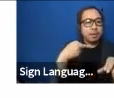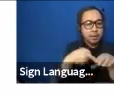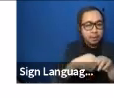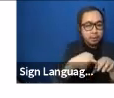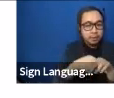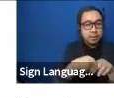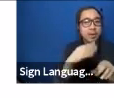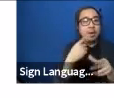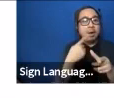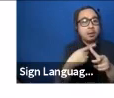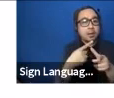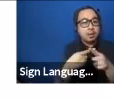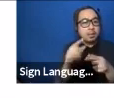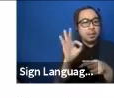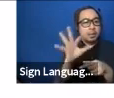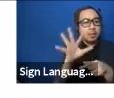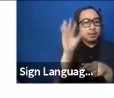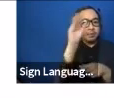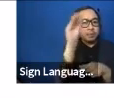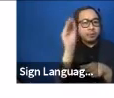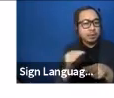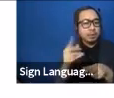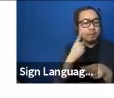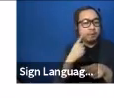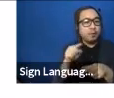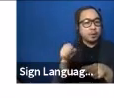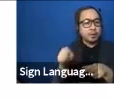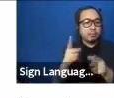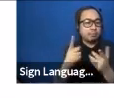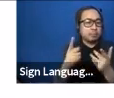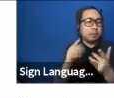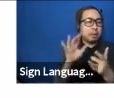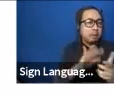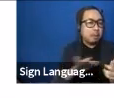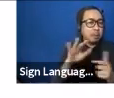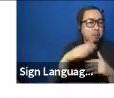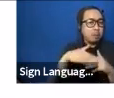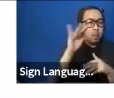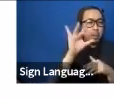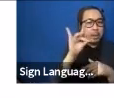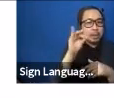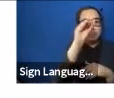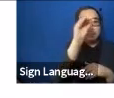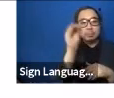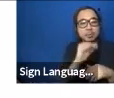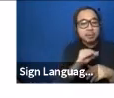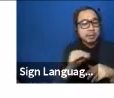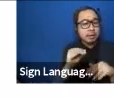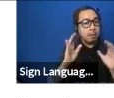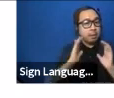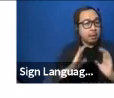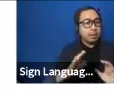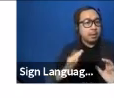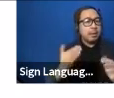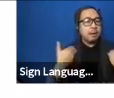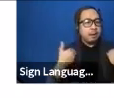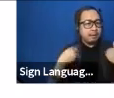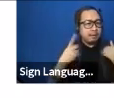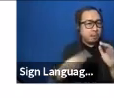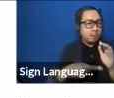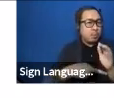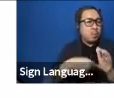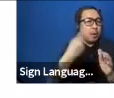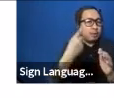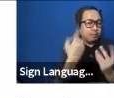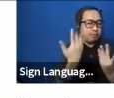sex transaction. More than 80% of the clients had more than once visited transgender